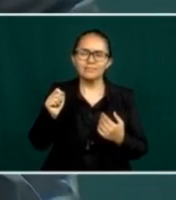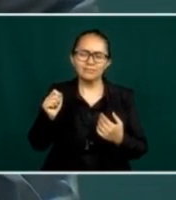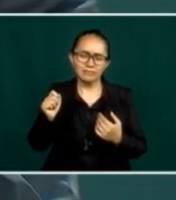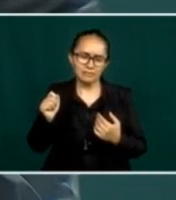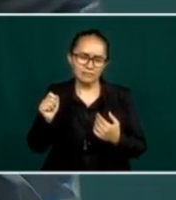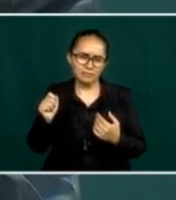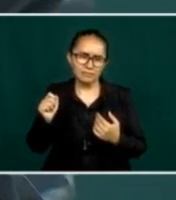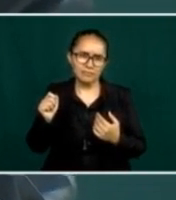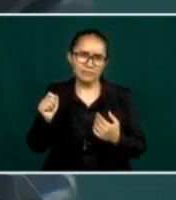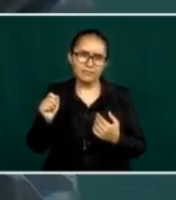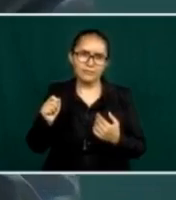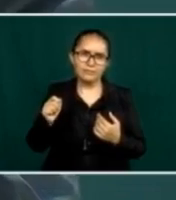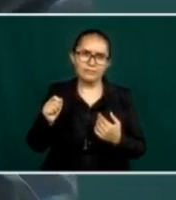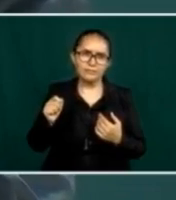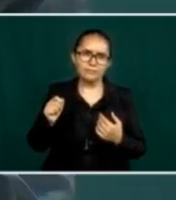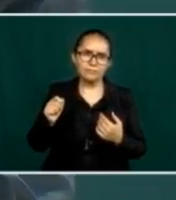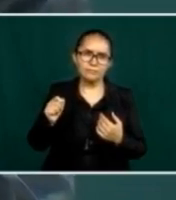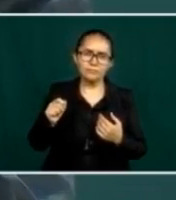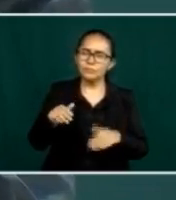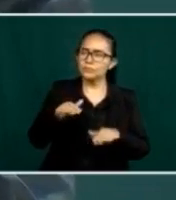yesterday.